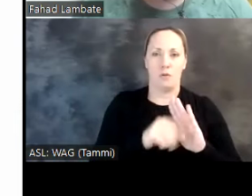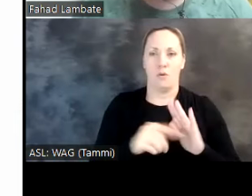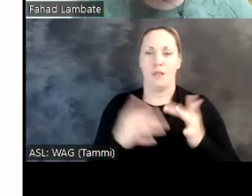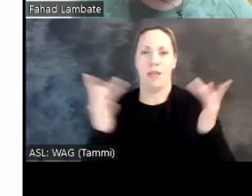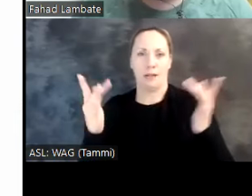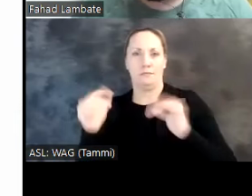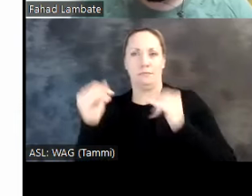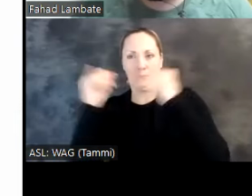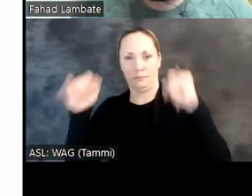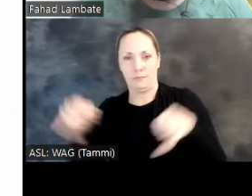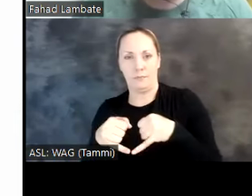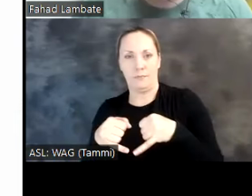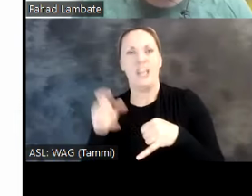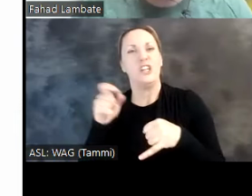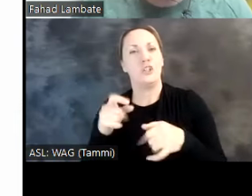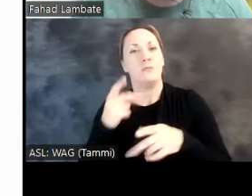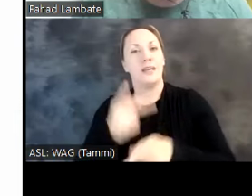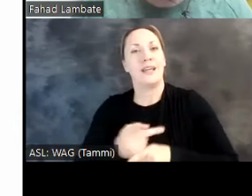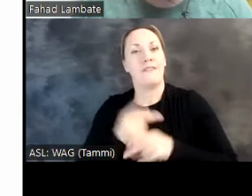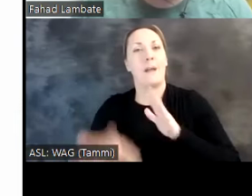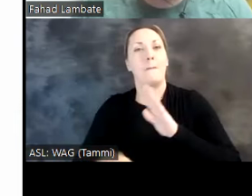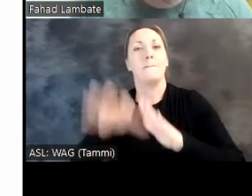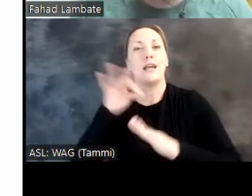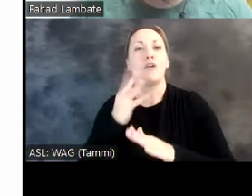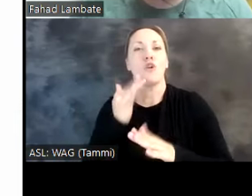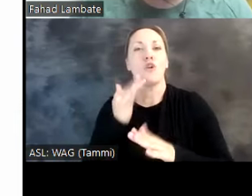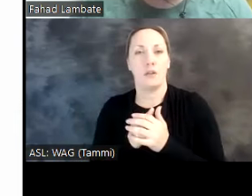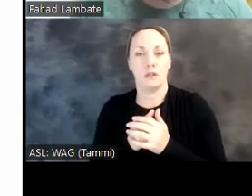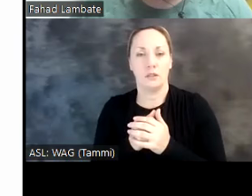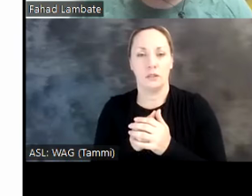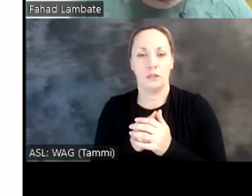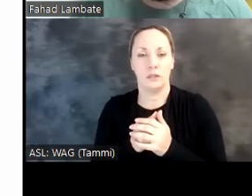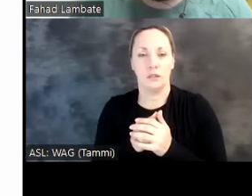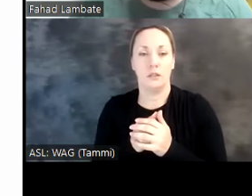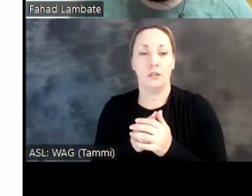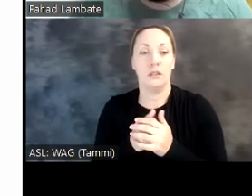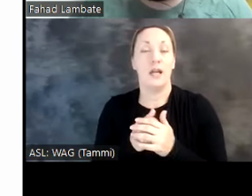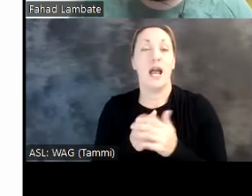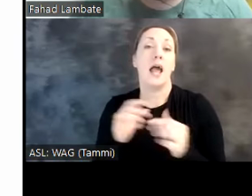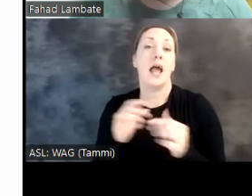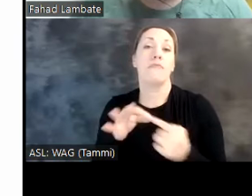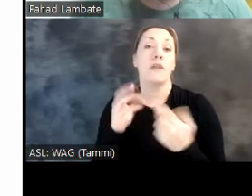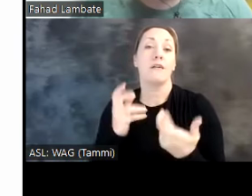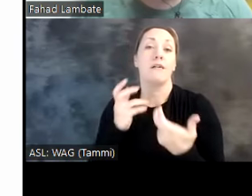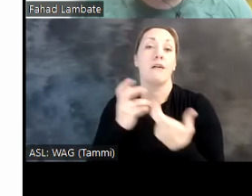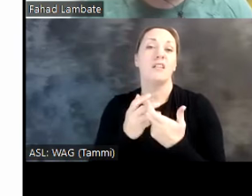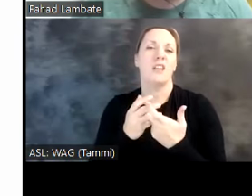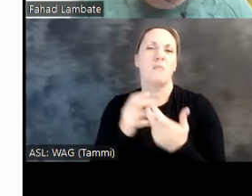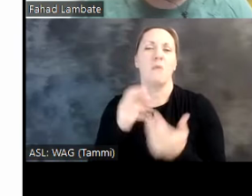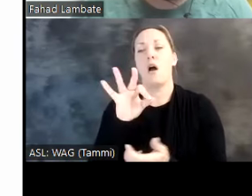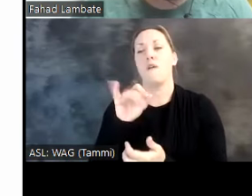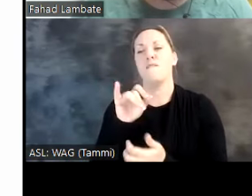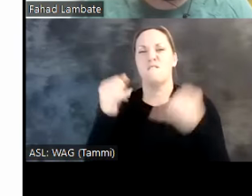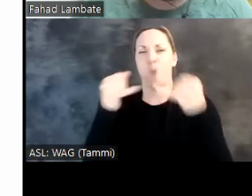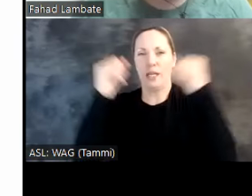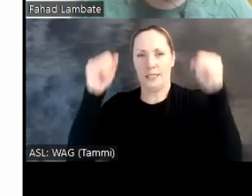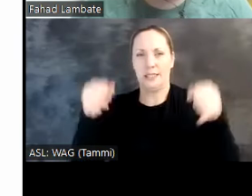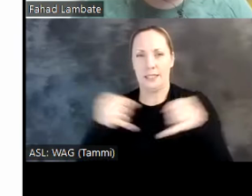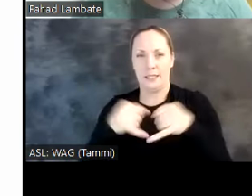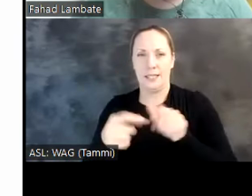very carefully. Relying on custom focus indicator over the default